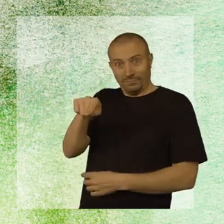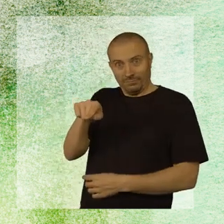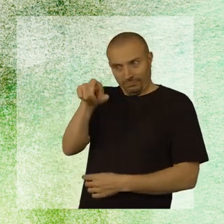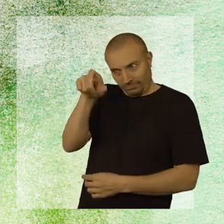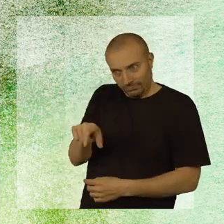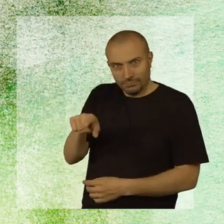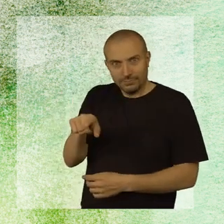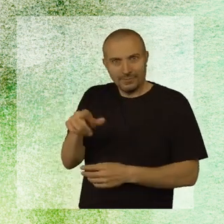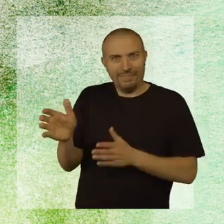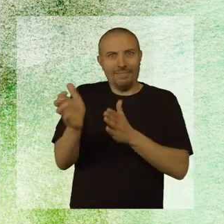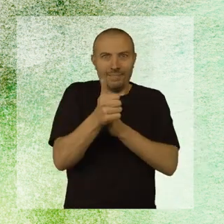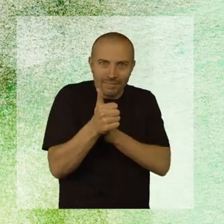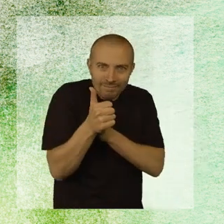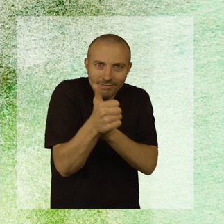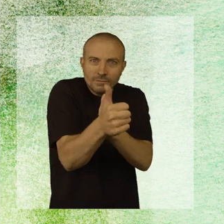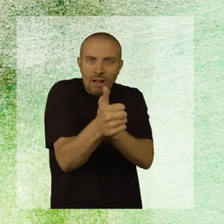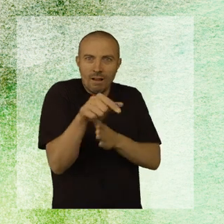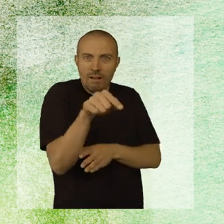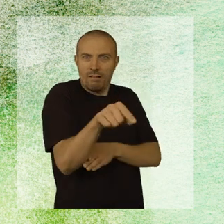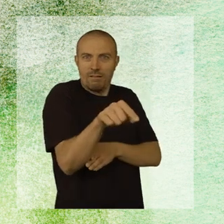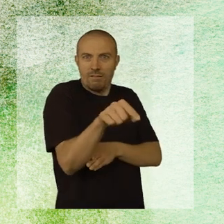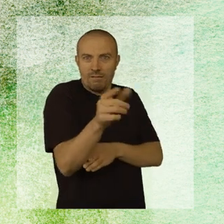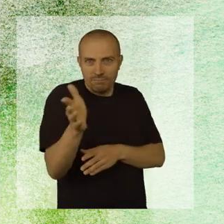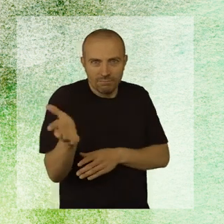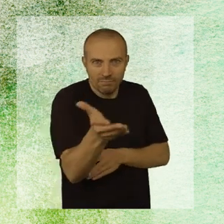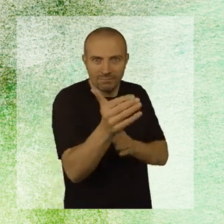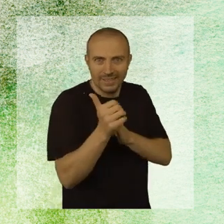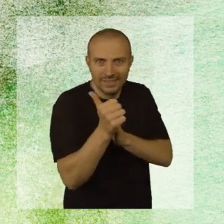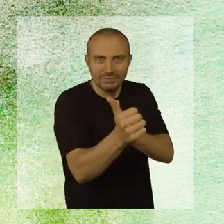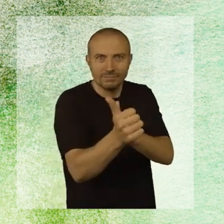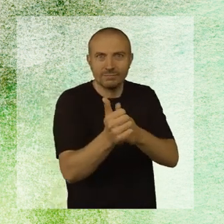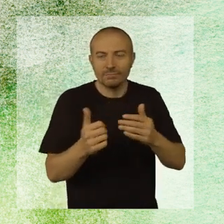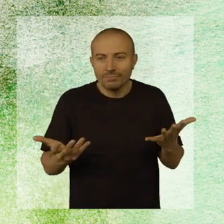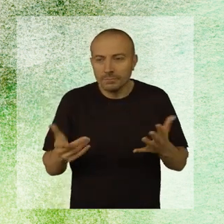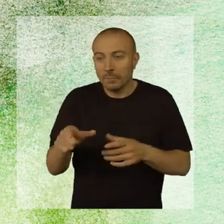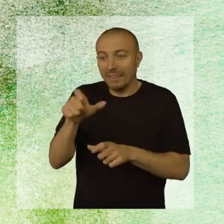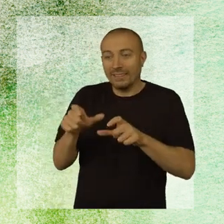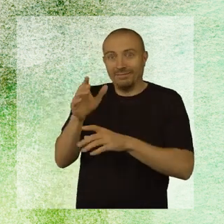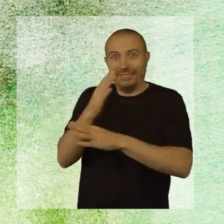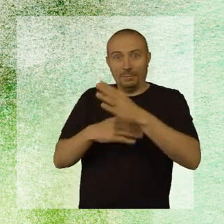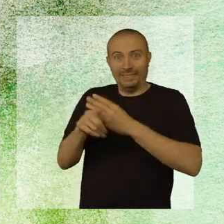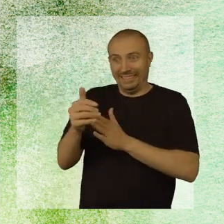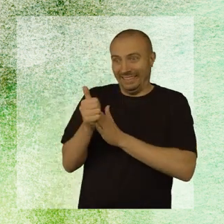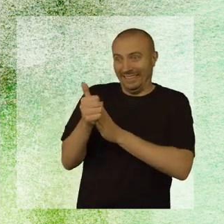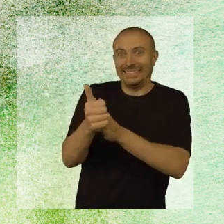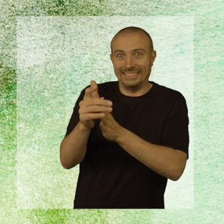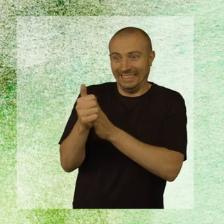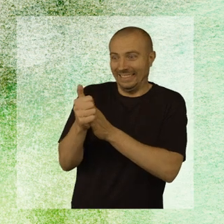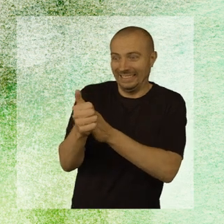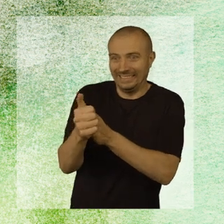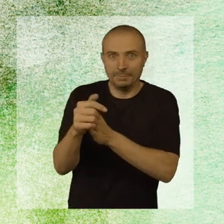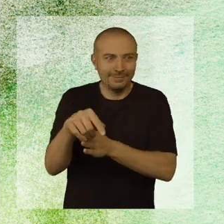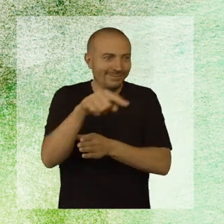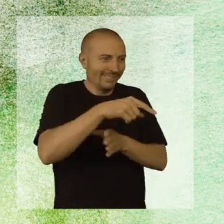having disabled people in leadership roles. So disabled people coming and